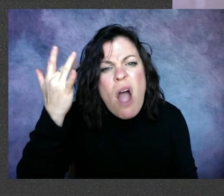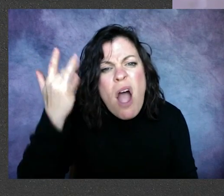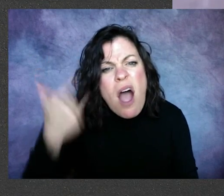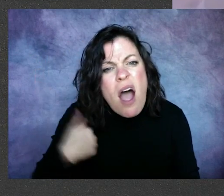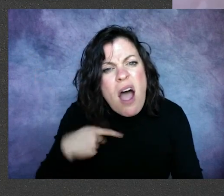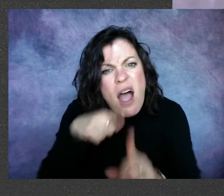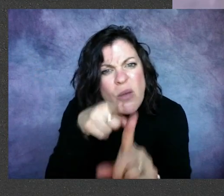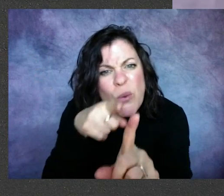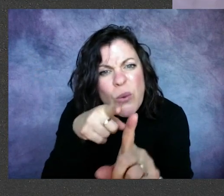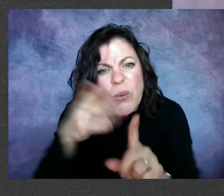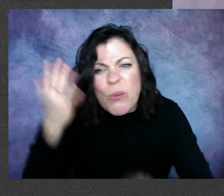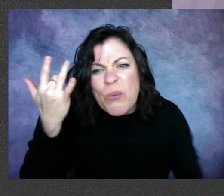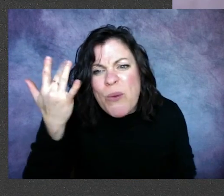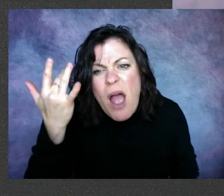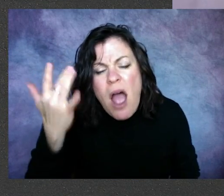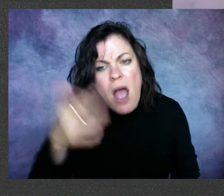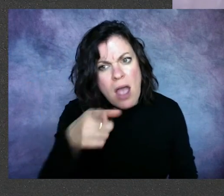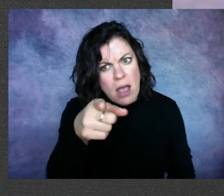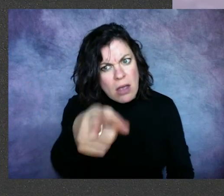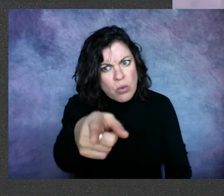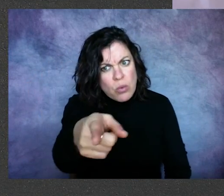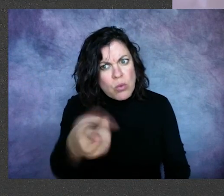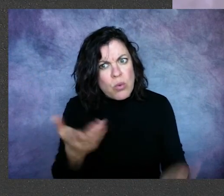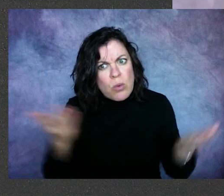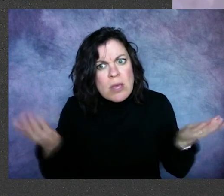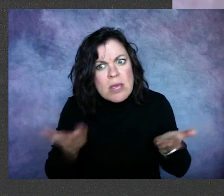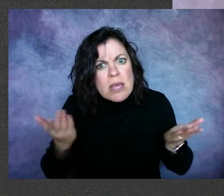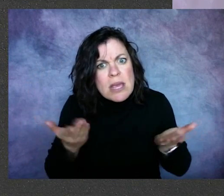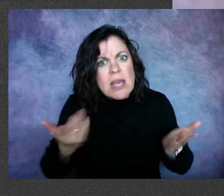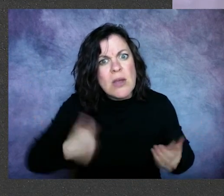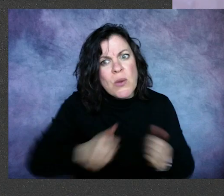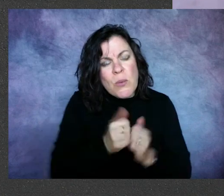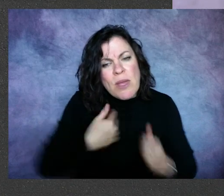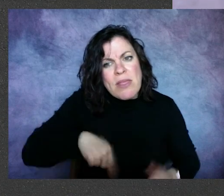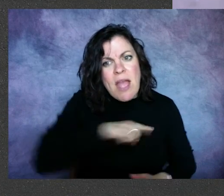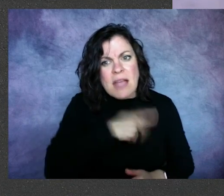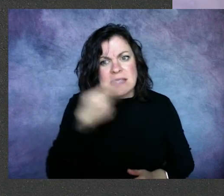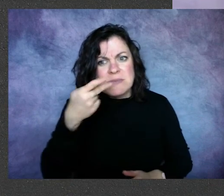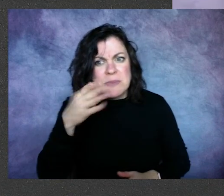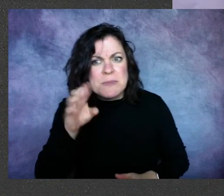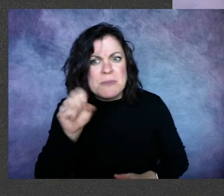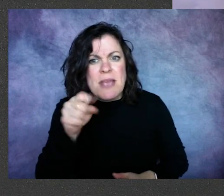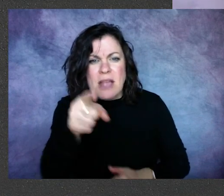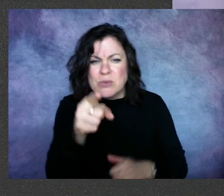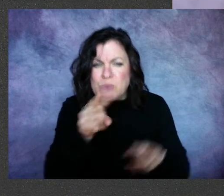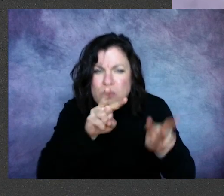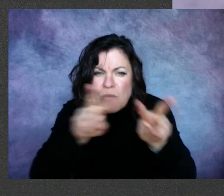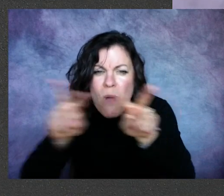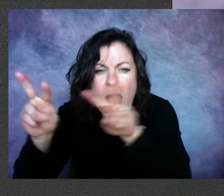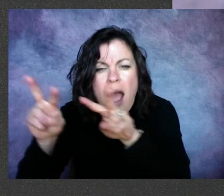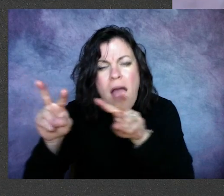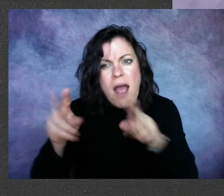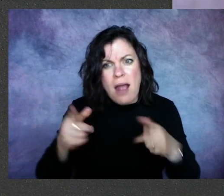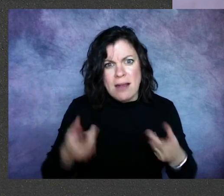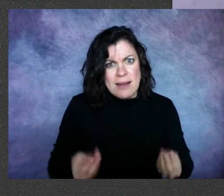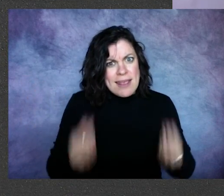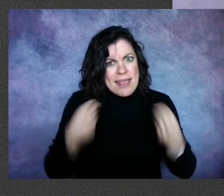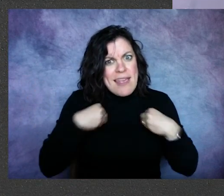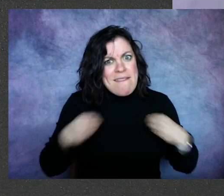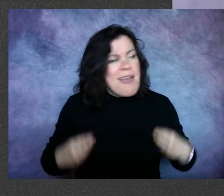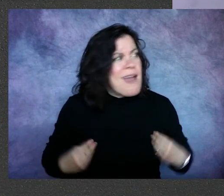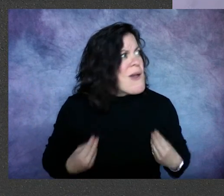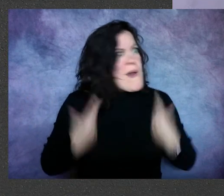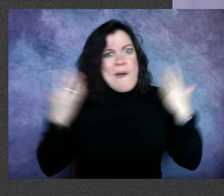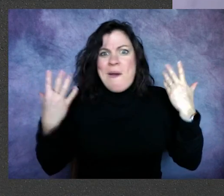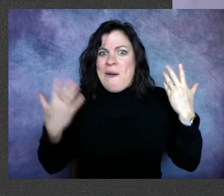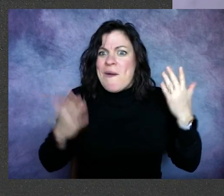tuning in and watching and learning with all of us here at PBS Kids is what brings the magic to life. It makes